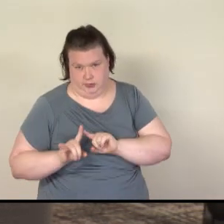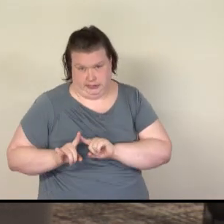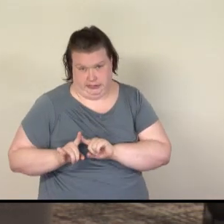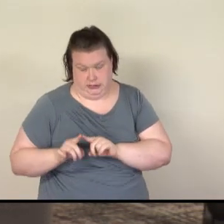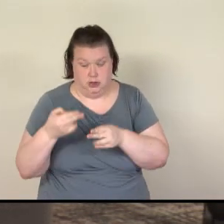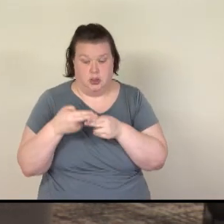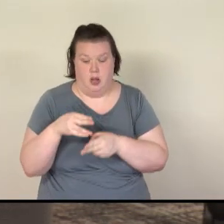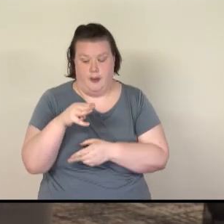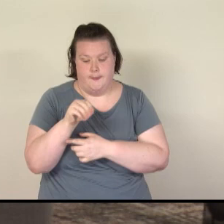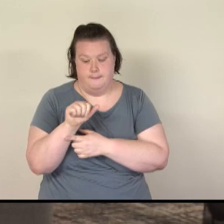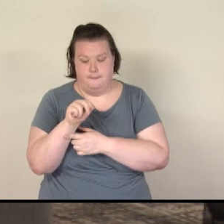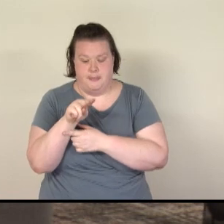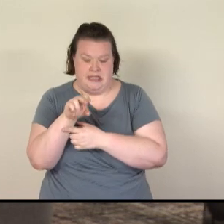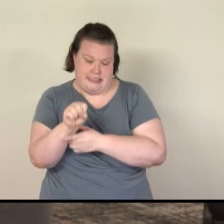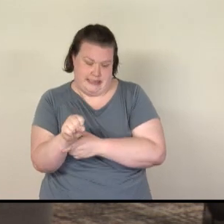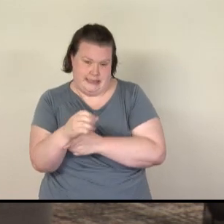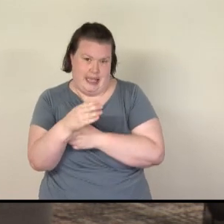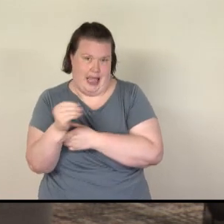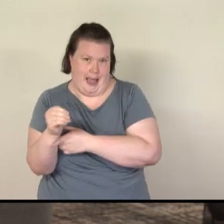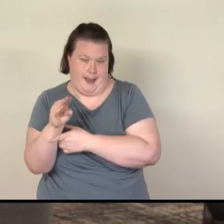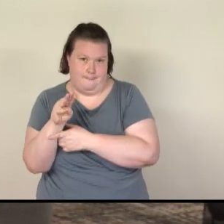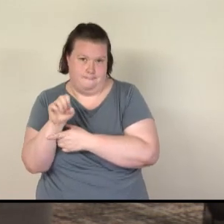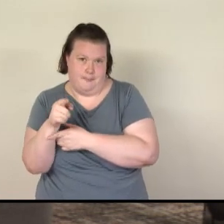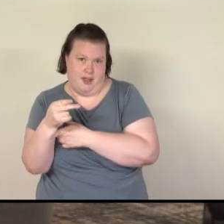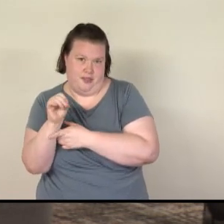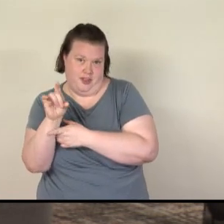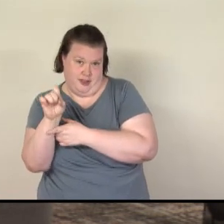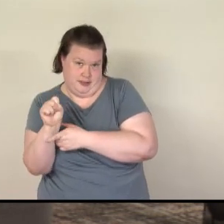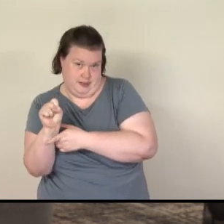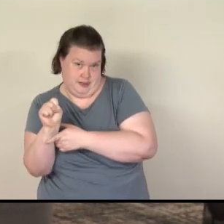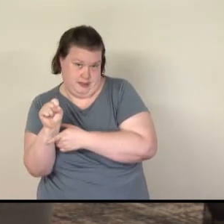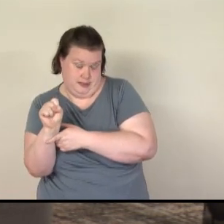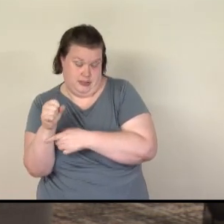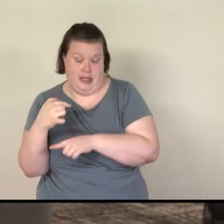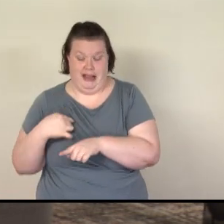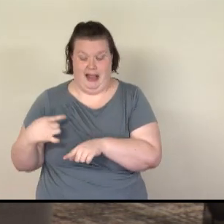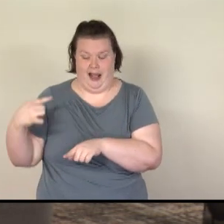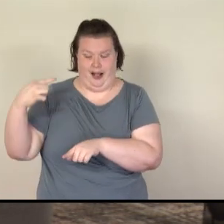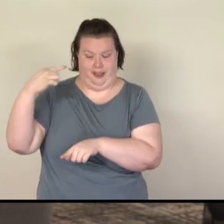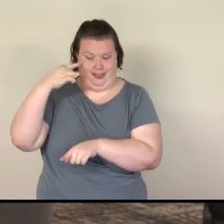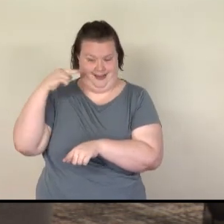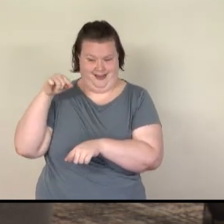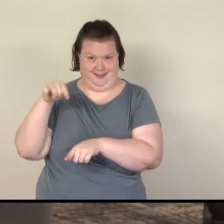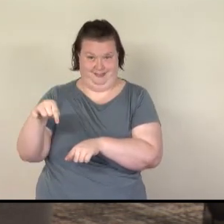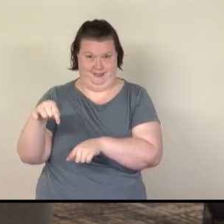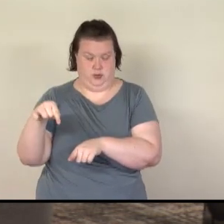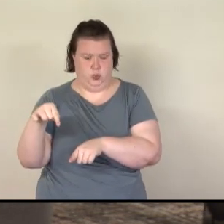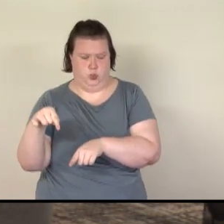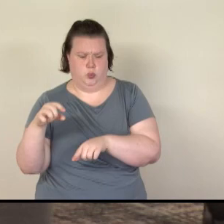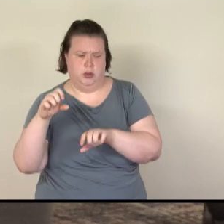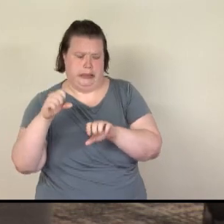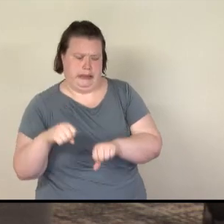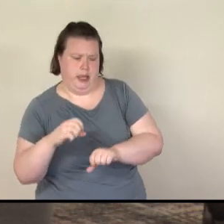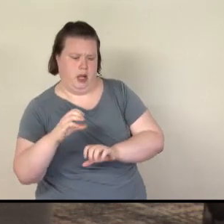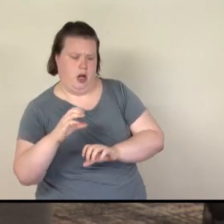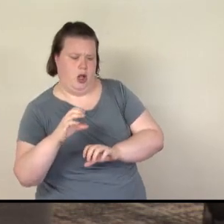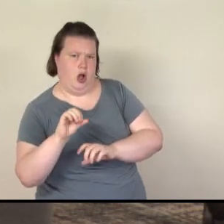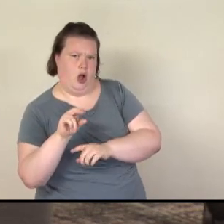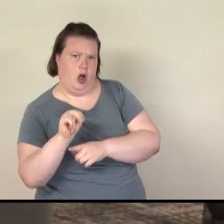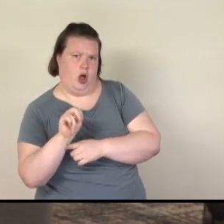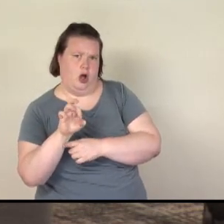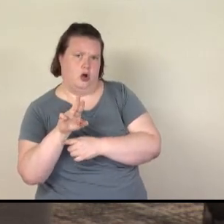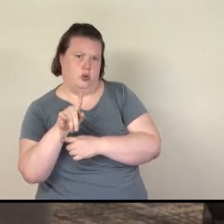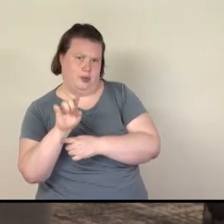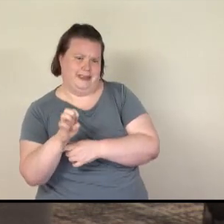job. And at that time, I believe they thought they were going to just do the concrete and be able to still make their